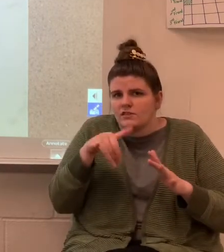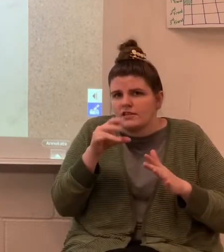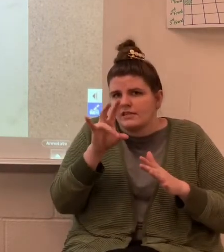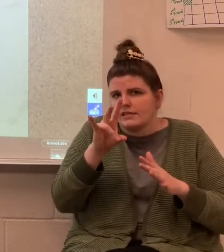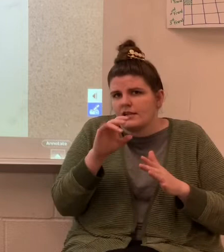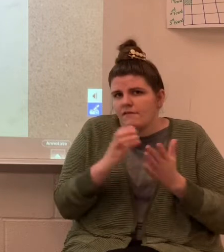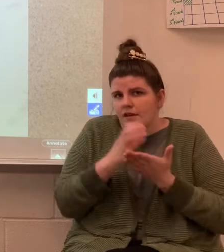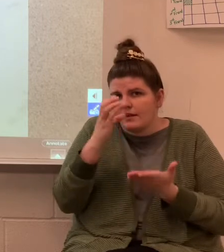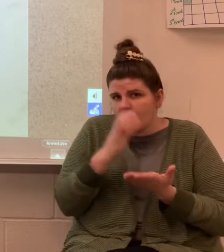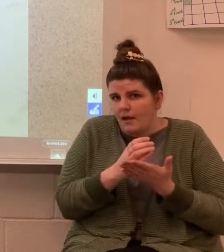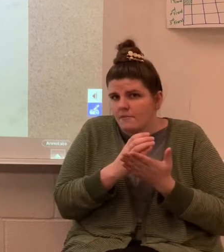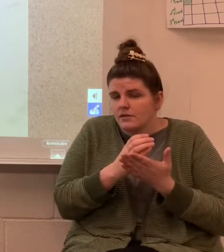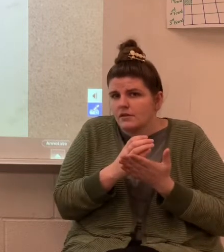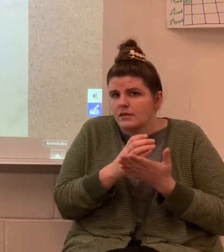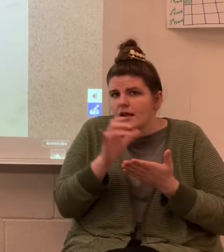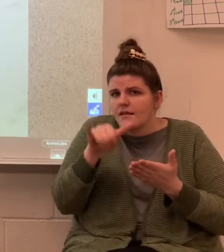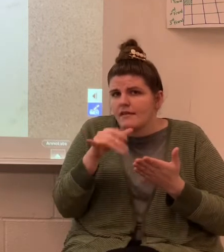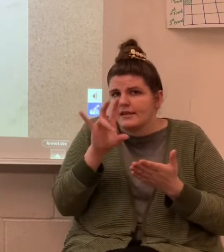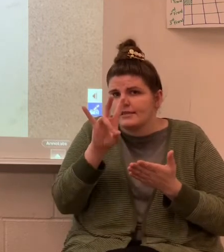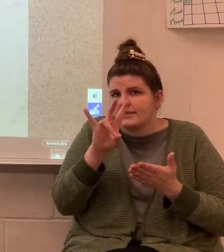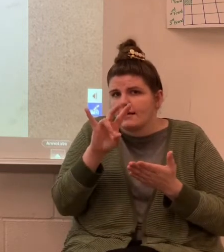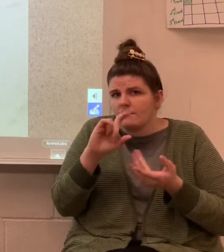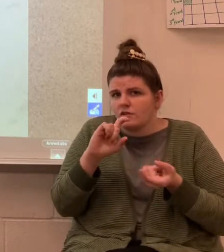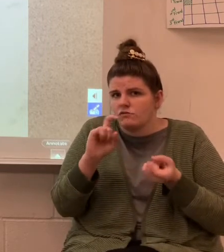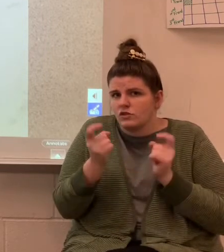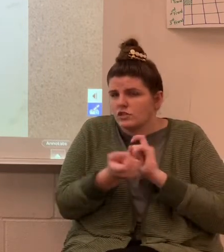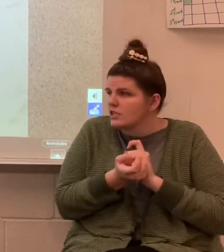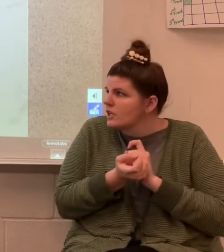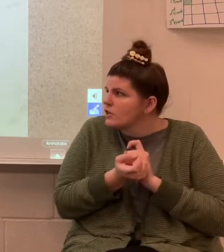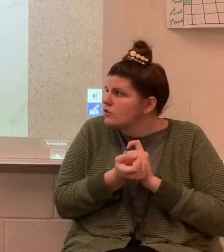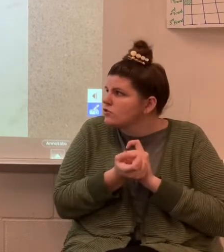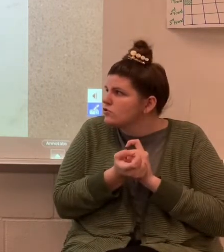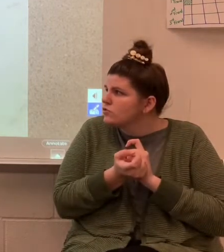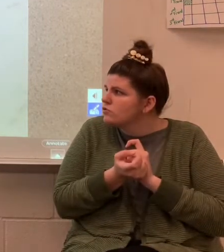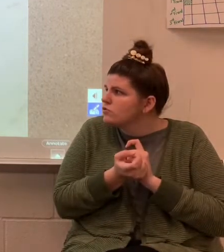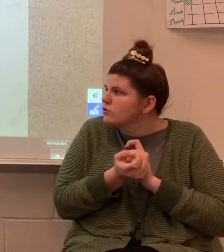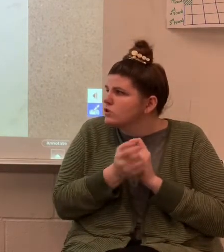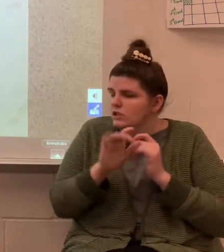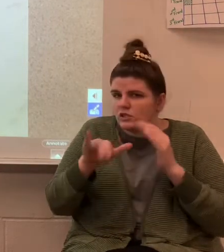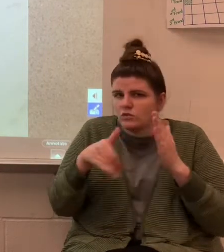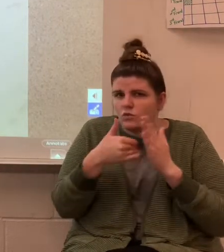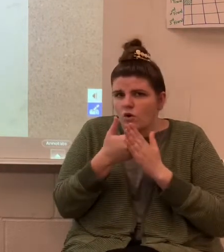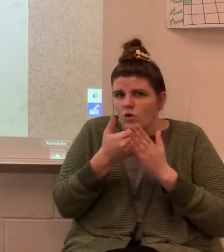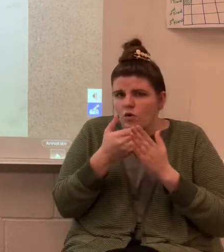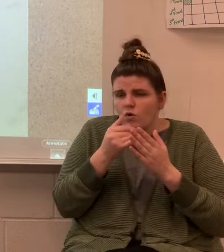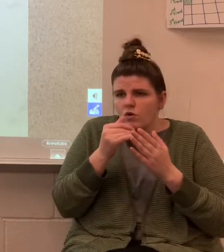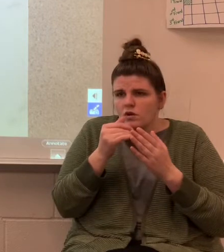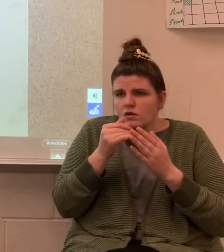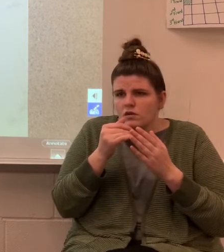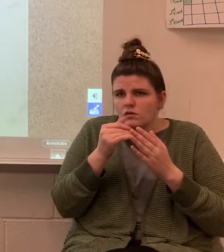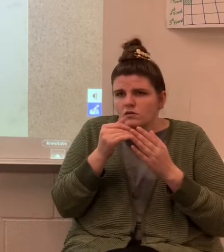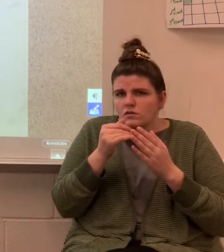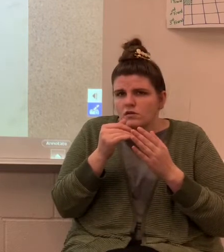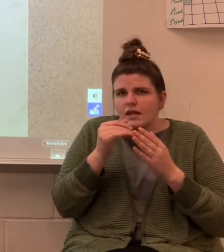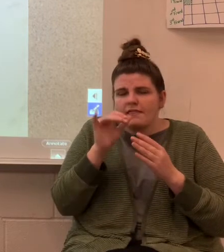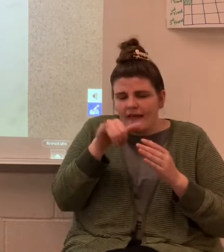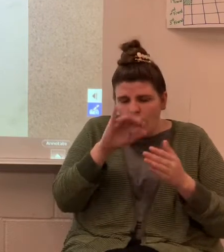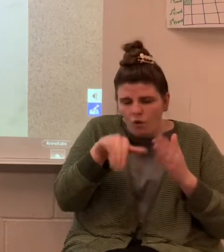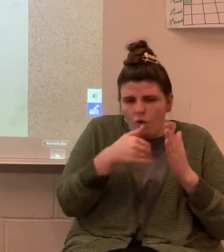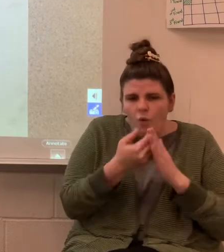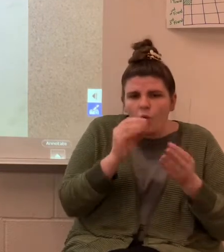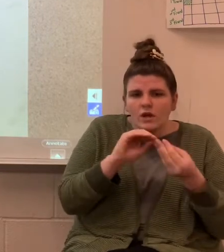take our 7, turn it into a whole number. We change and multiply, and then we flip. 7 times 4